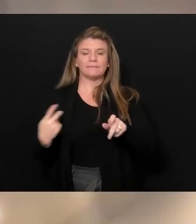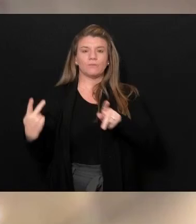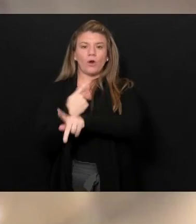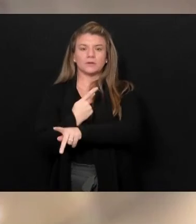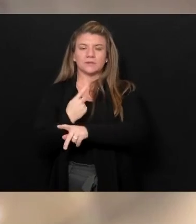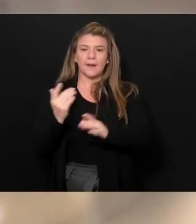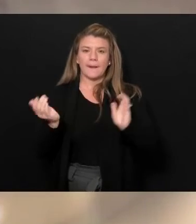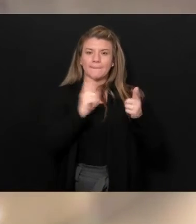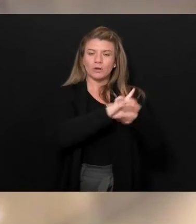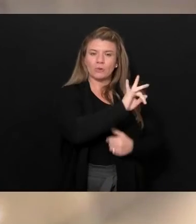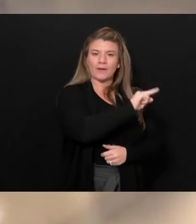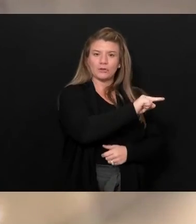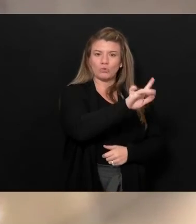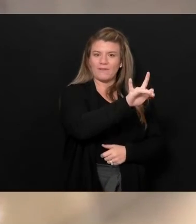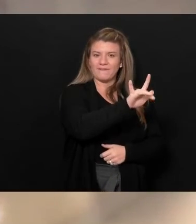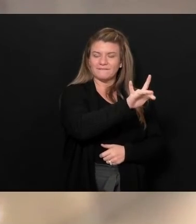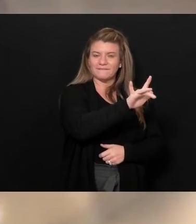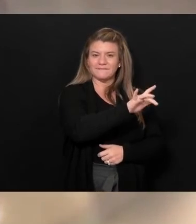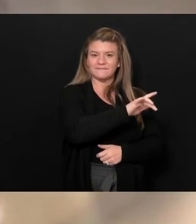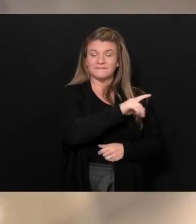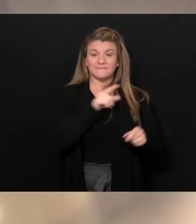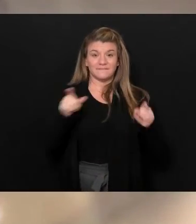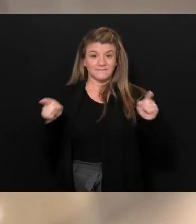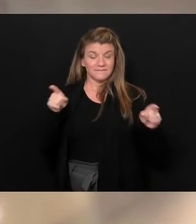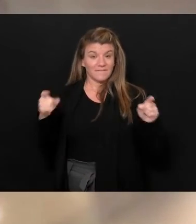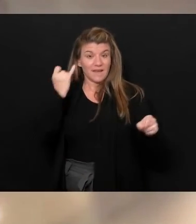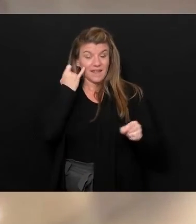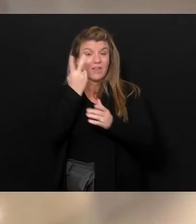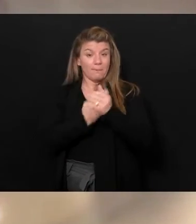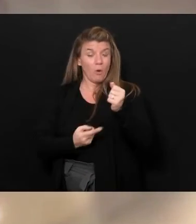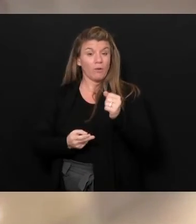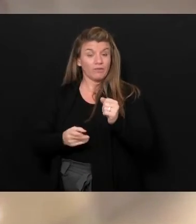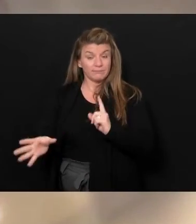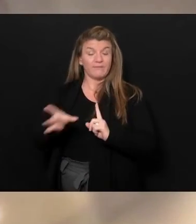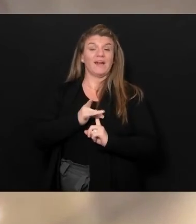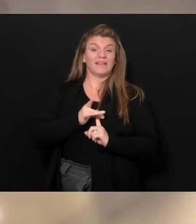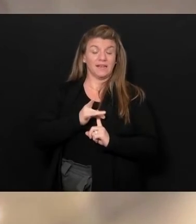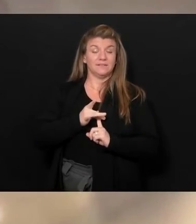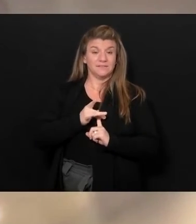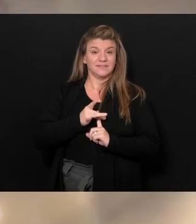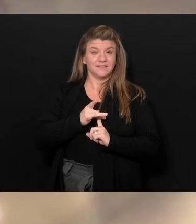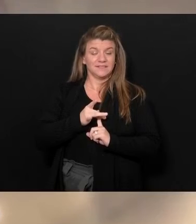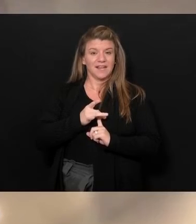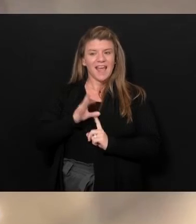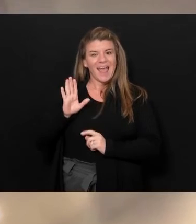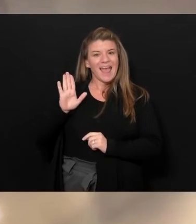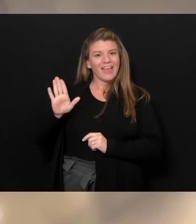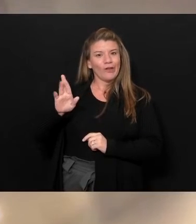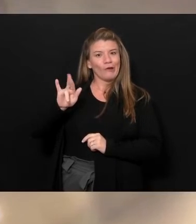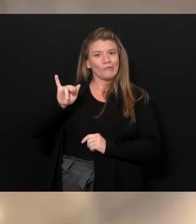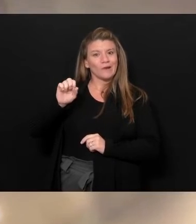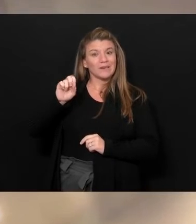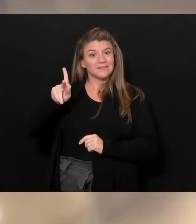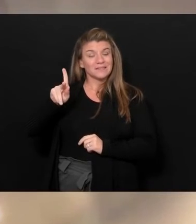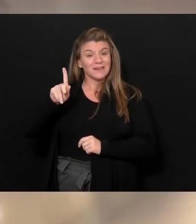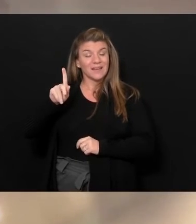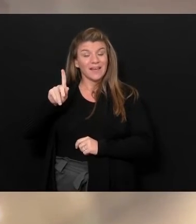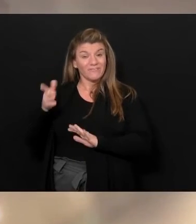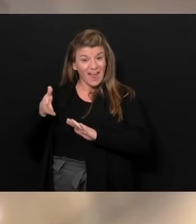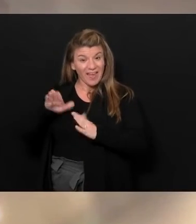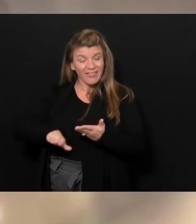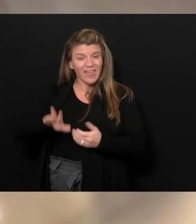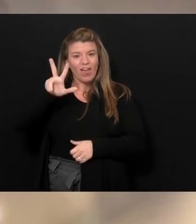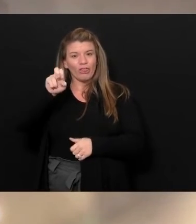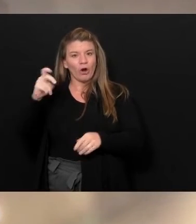risk are, both of whom would be infected with COVID-19, and the risk of death is 30 times higher. And if we